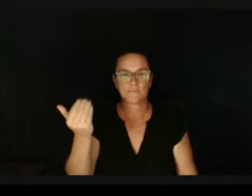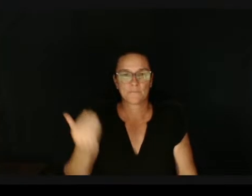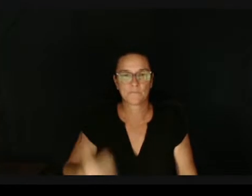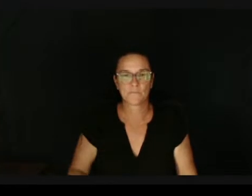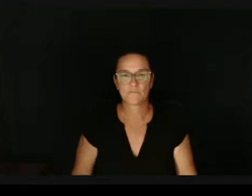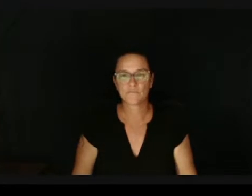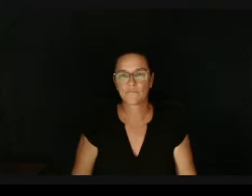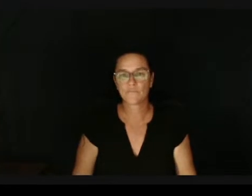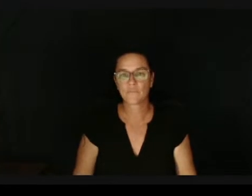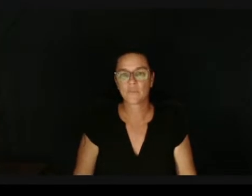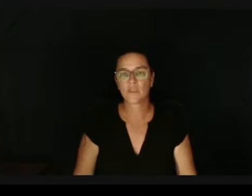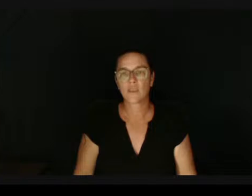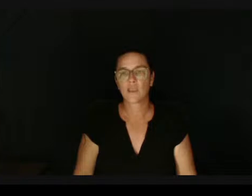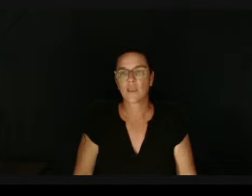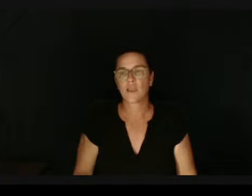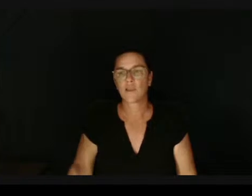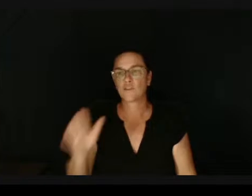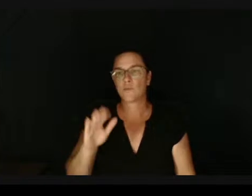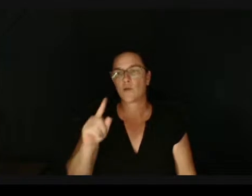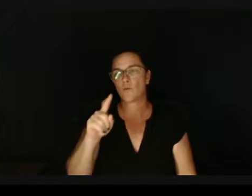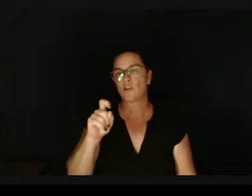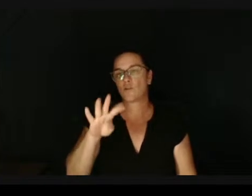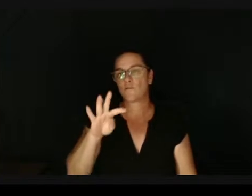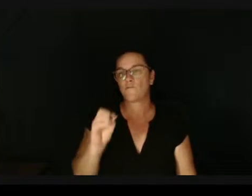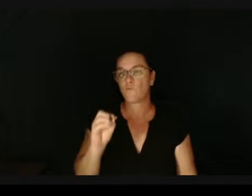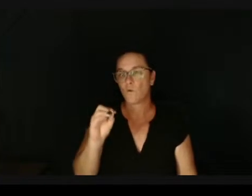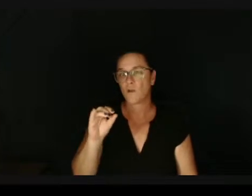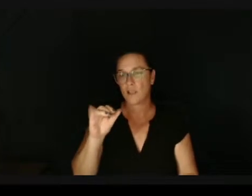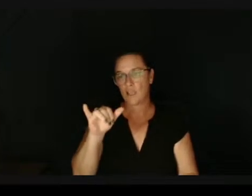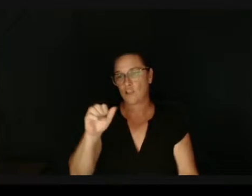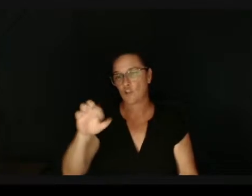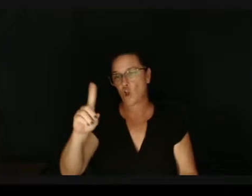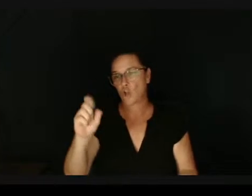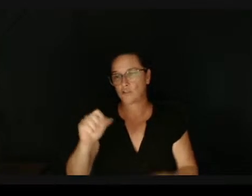Tree growing in a gully about 140 yards west of the rim.